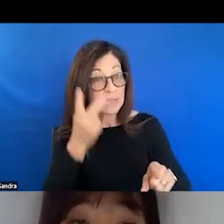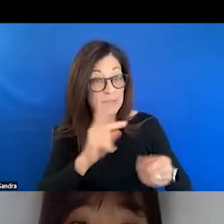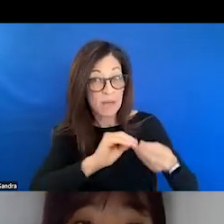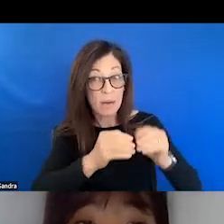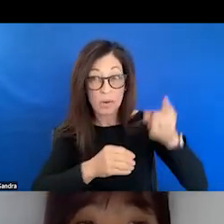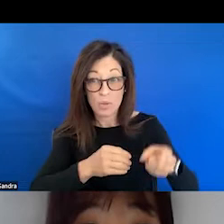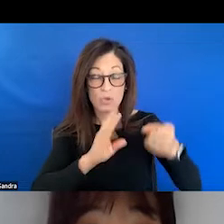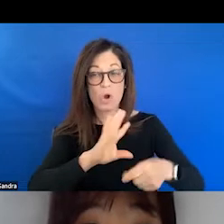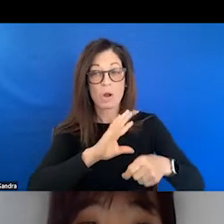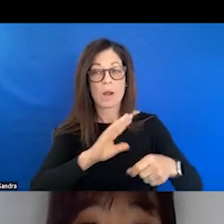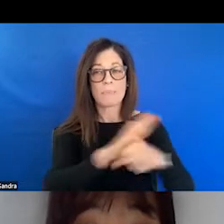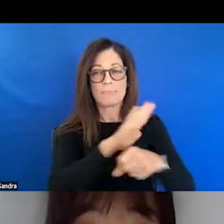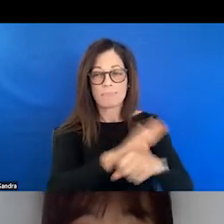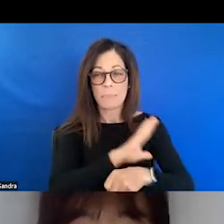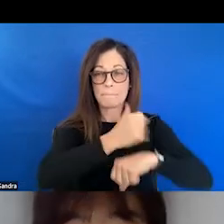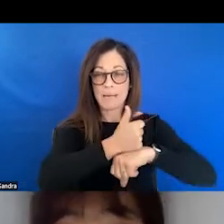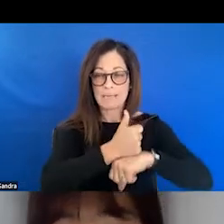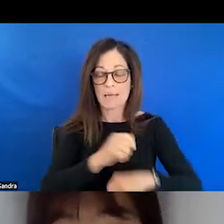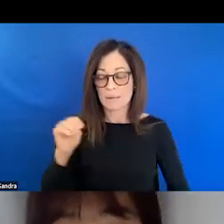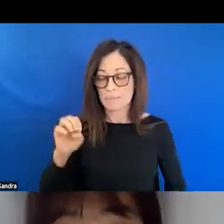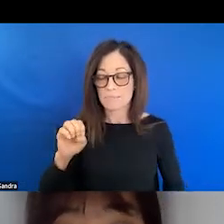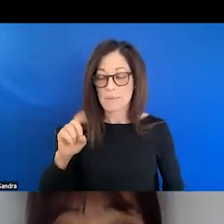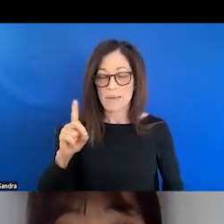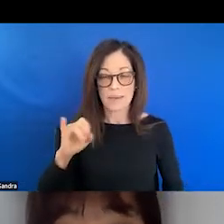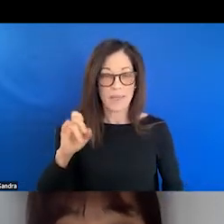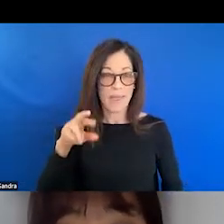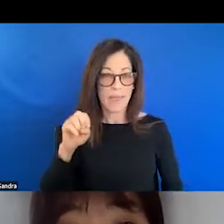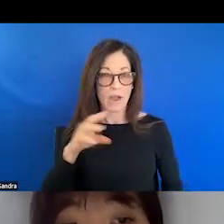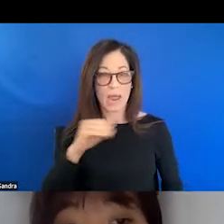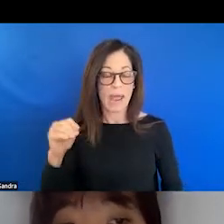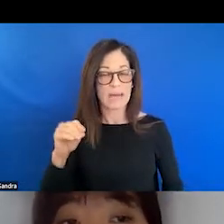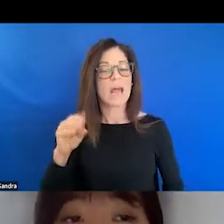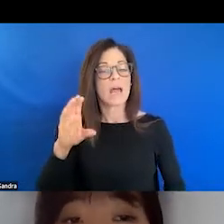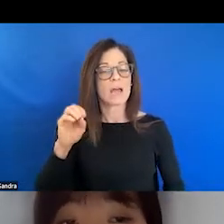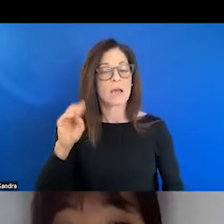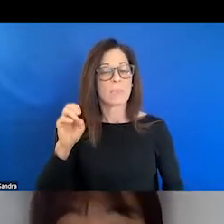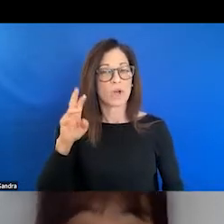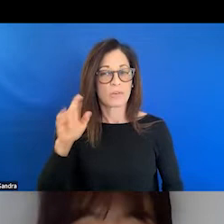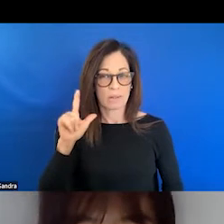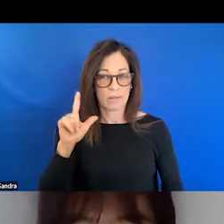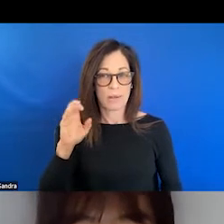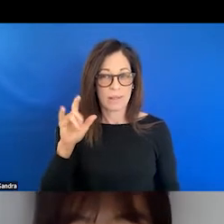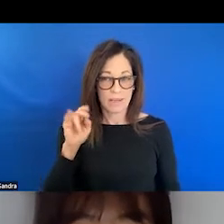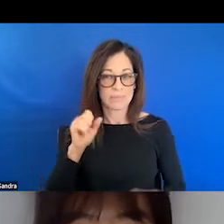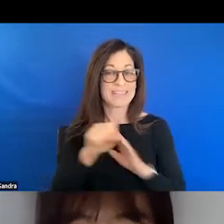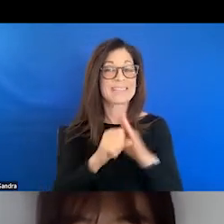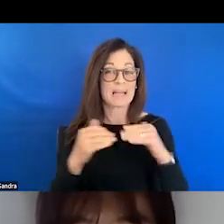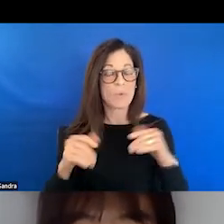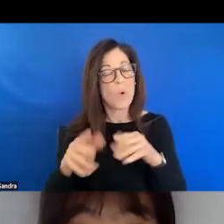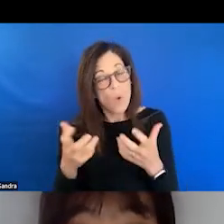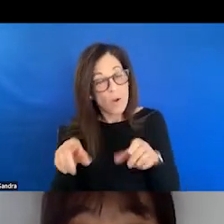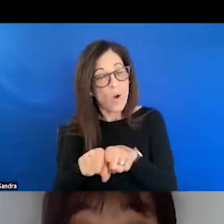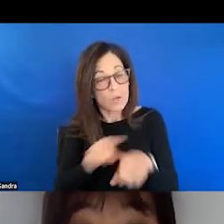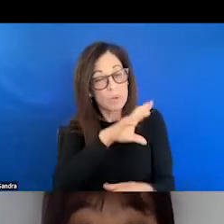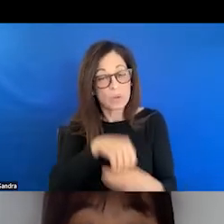populated based on Medicare and commercial claims at the state level. We would have liked to also include Medicaid claims,